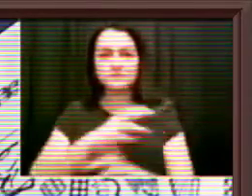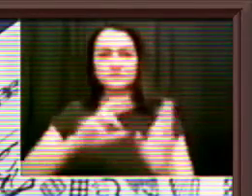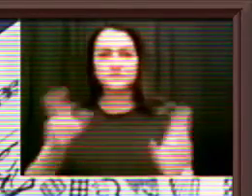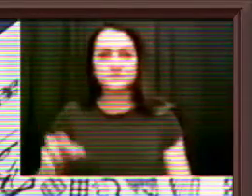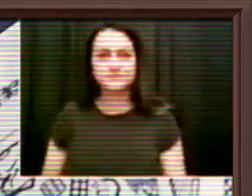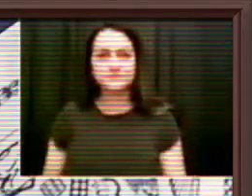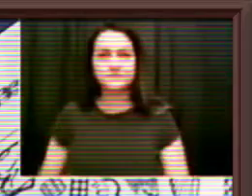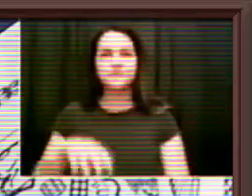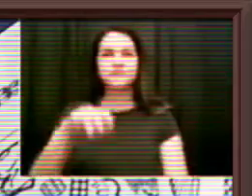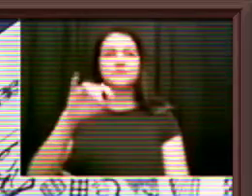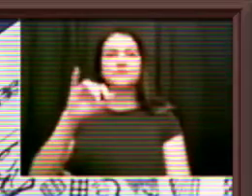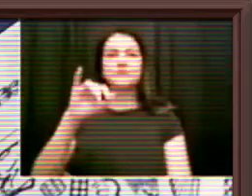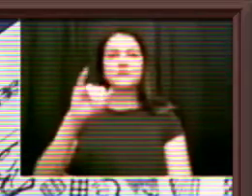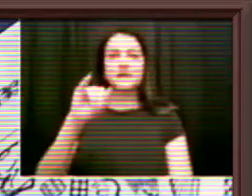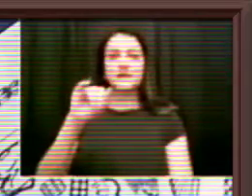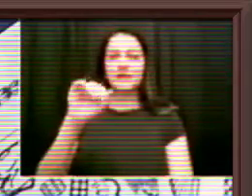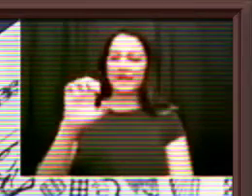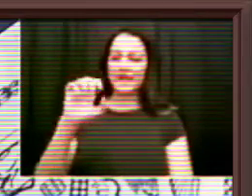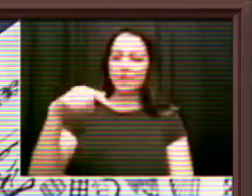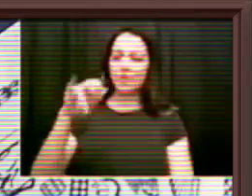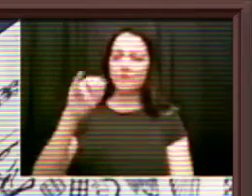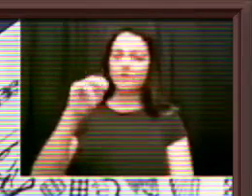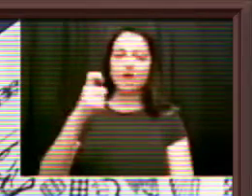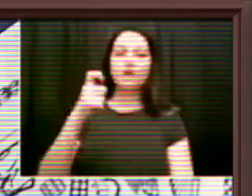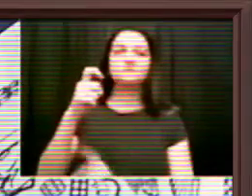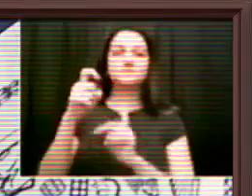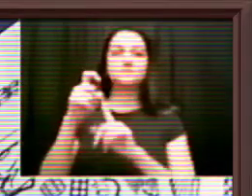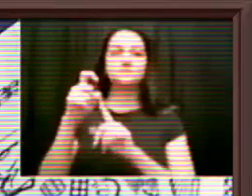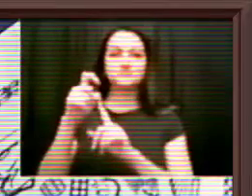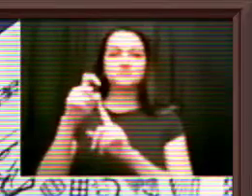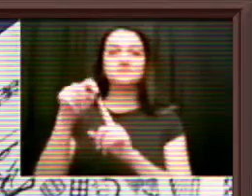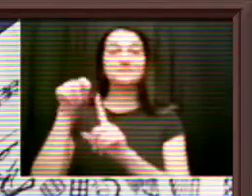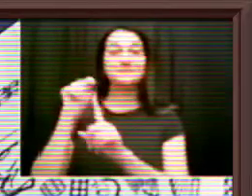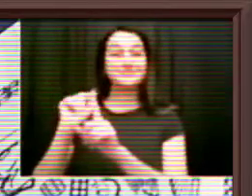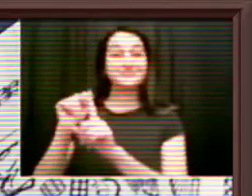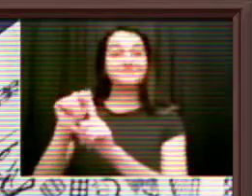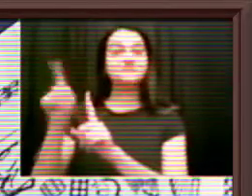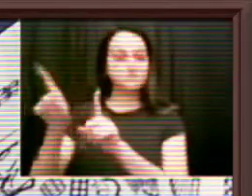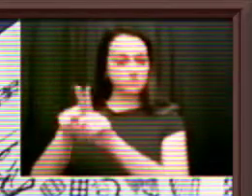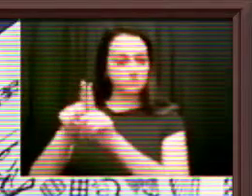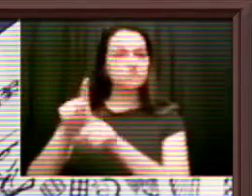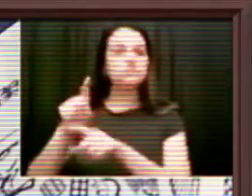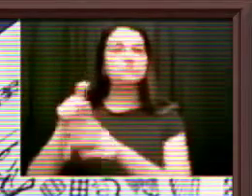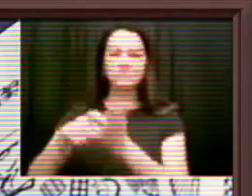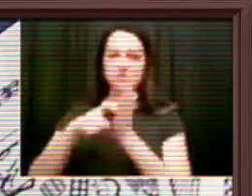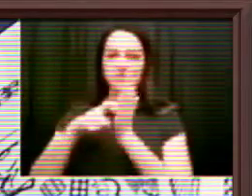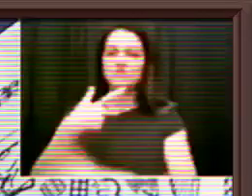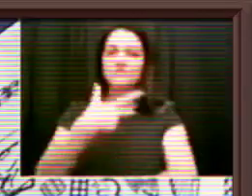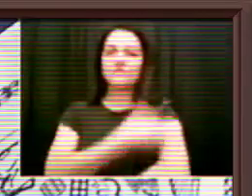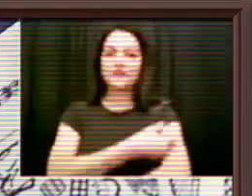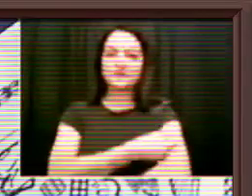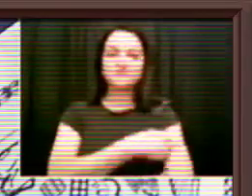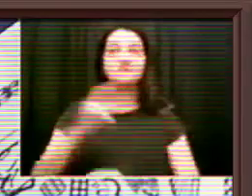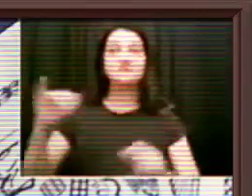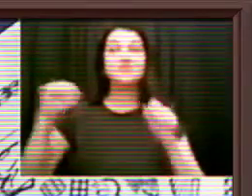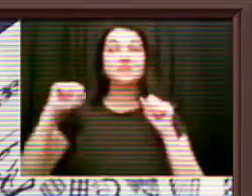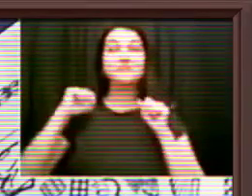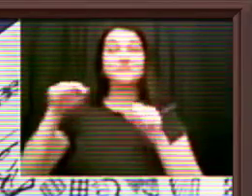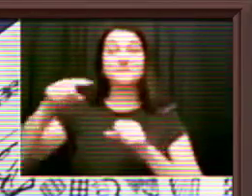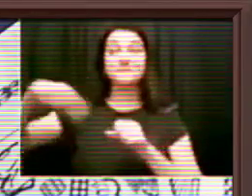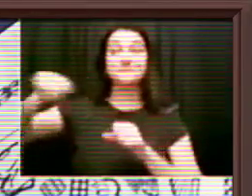little small things like that, that open the door to tyranny, because you can start seeing the window of how people